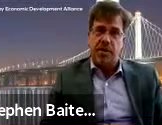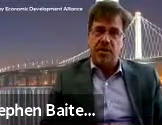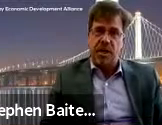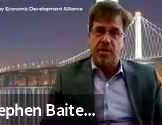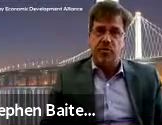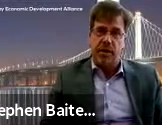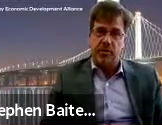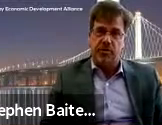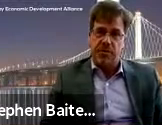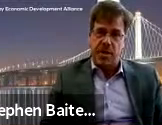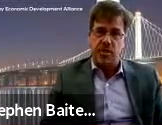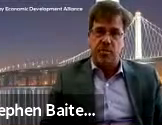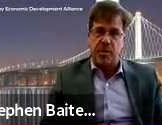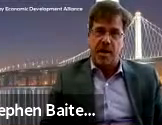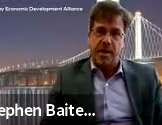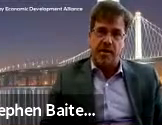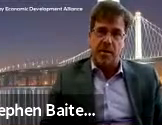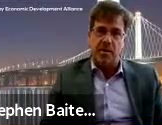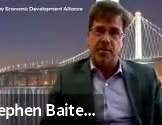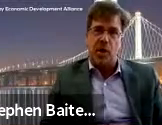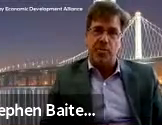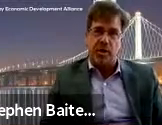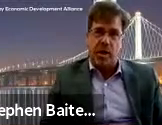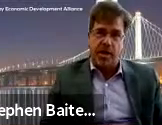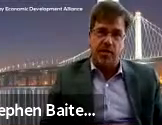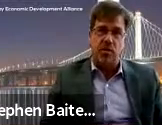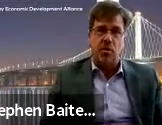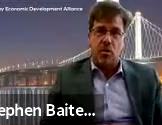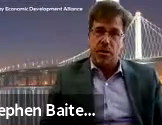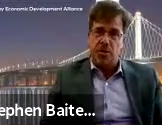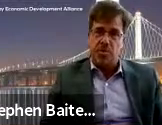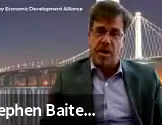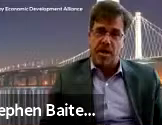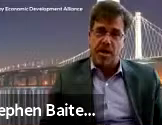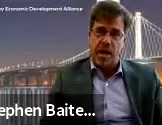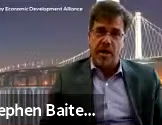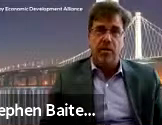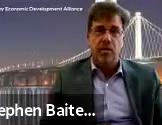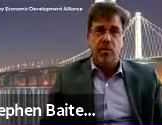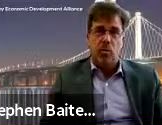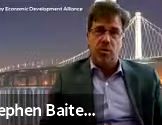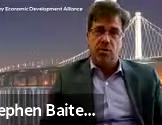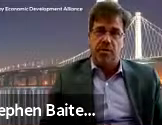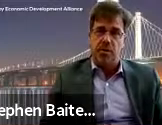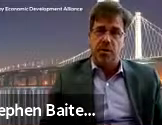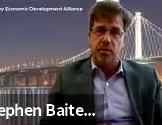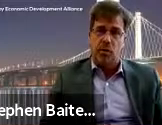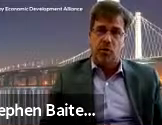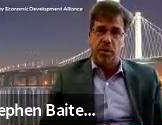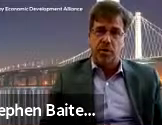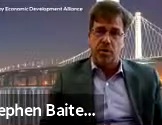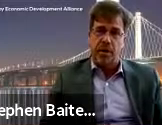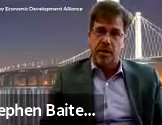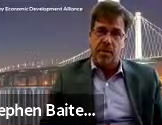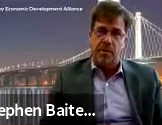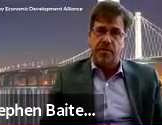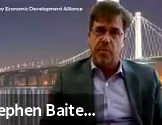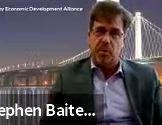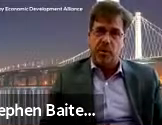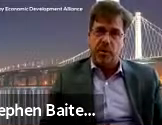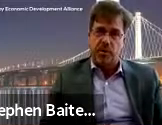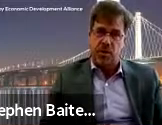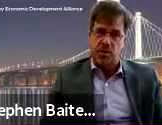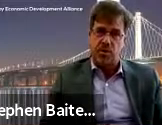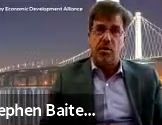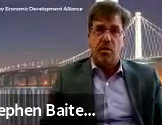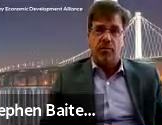Bader. I'm the Executive Director for the East Bay Economic Development Alliance, or East Bay EDA, which is a 30-year-old regional economic